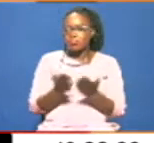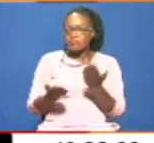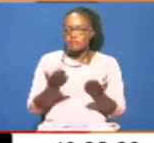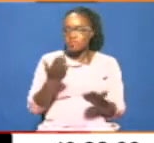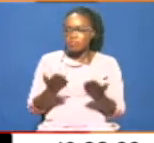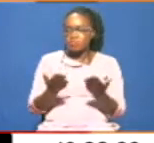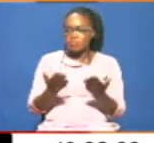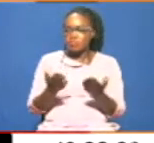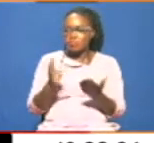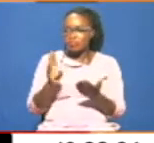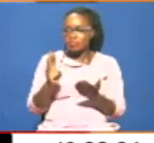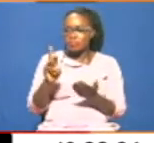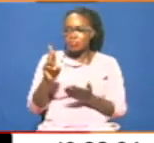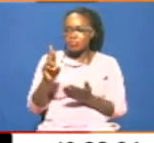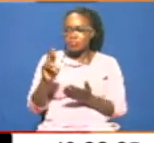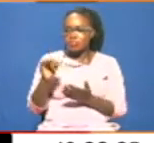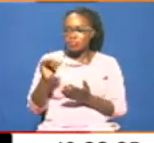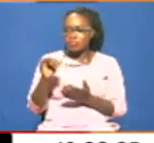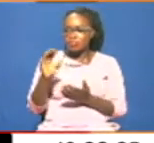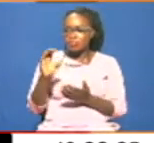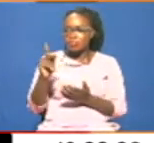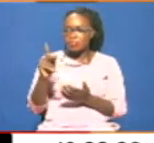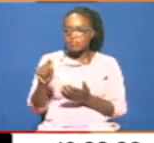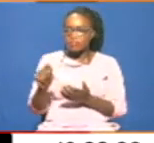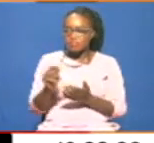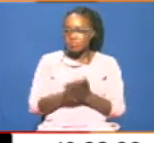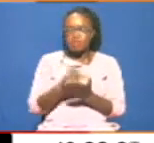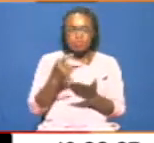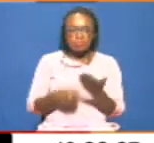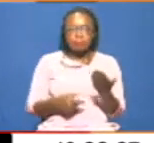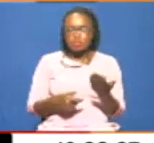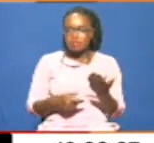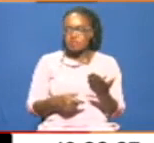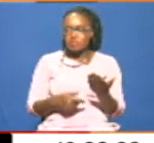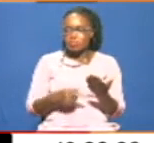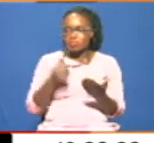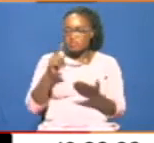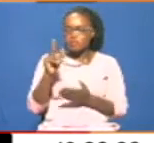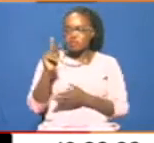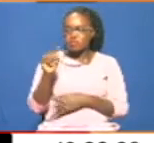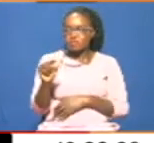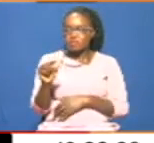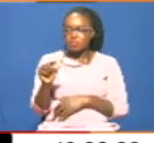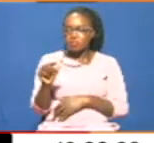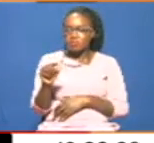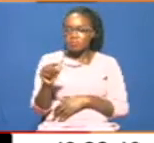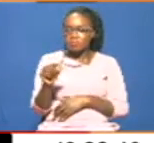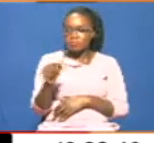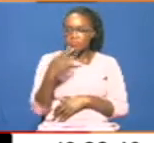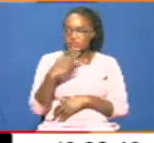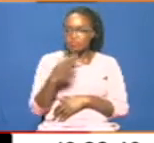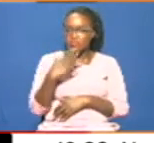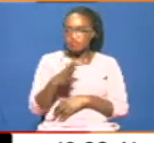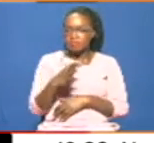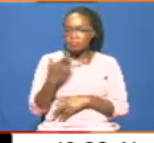compares to a briquette, it's as simple as this. You're taxing a 1 kg bag of sugar, but